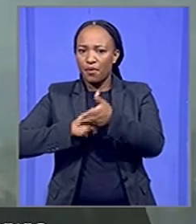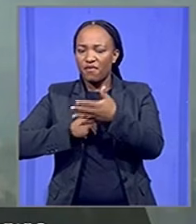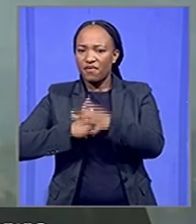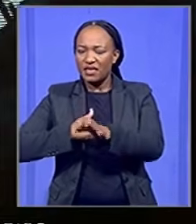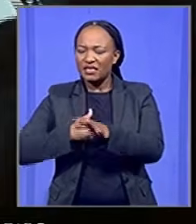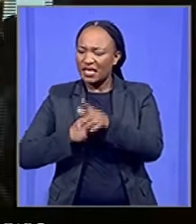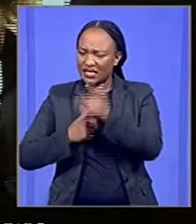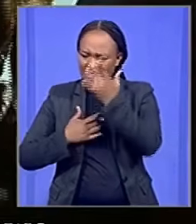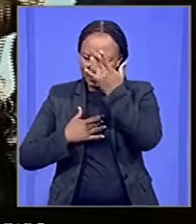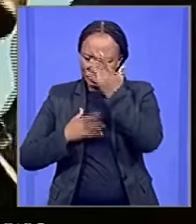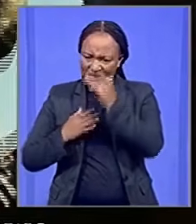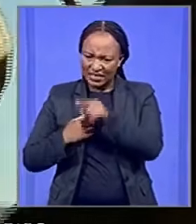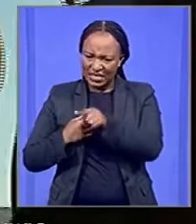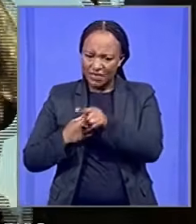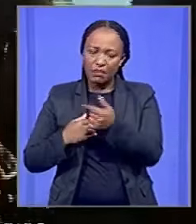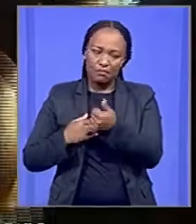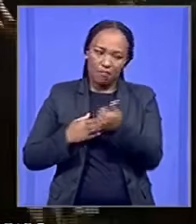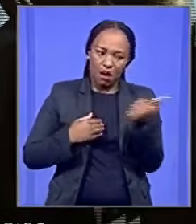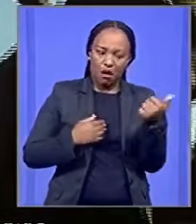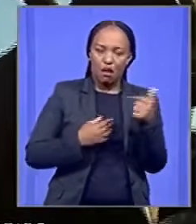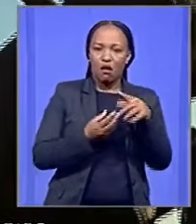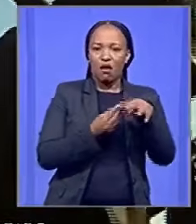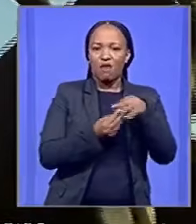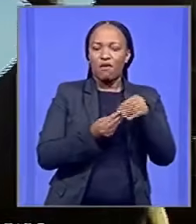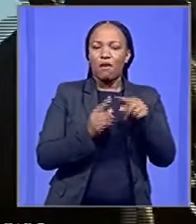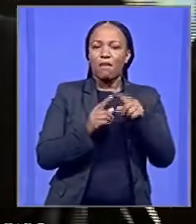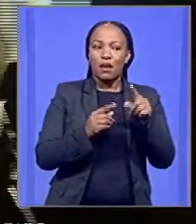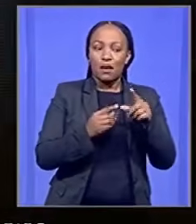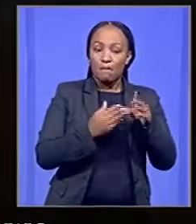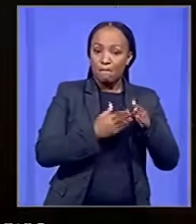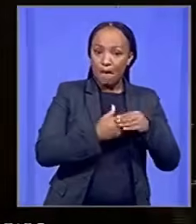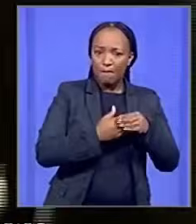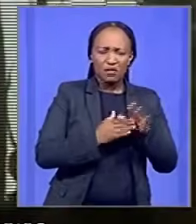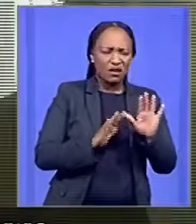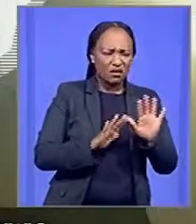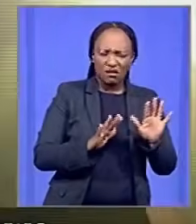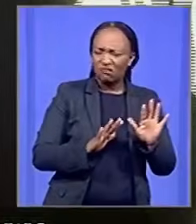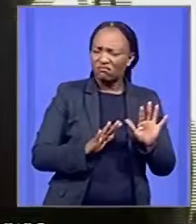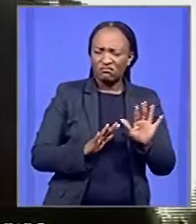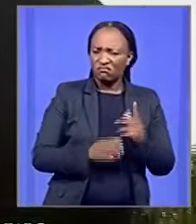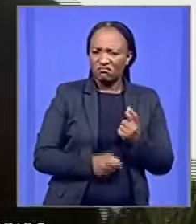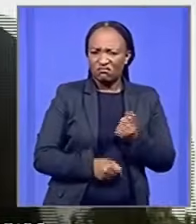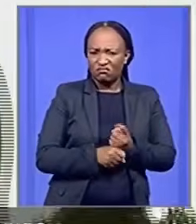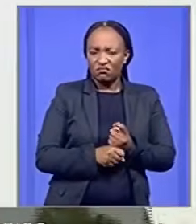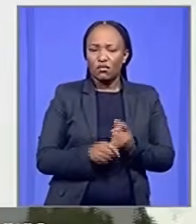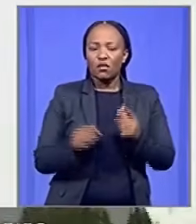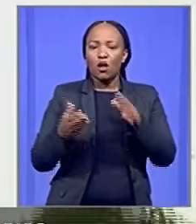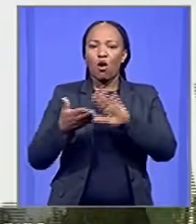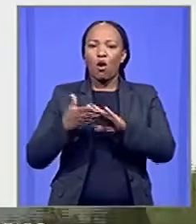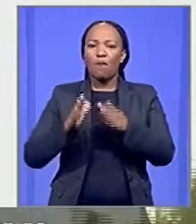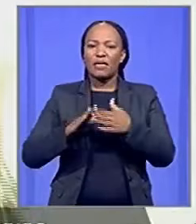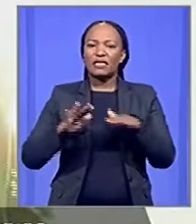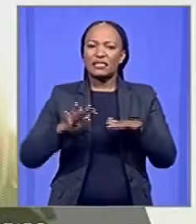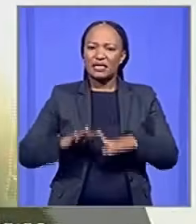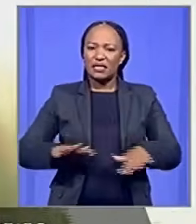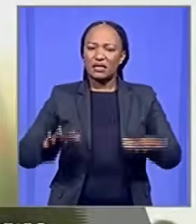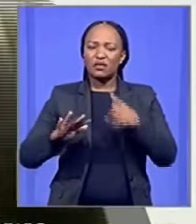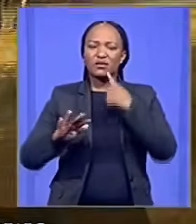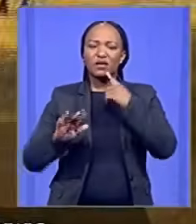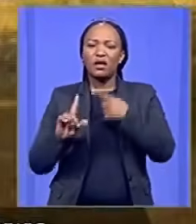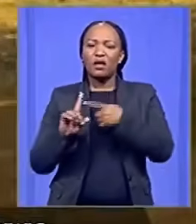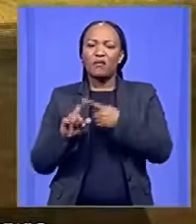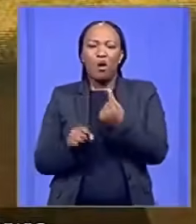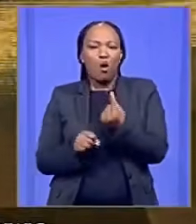sa itekanela e fela ba lelapa ba ganetša sephetho seo. Badudi ba hlalositše Rampedi jwale ka lesogana le bego le tletše ka